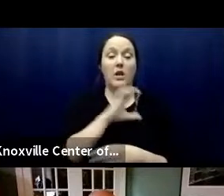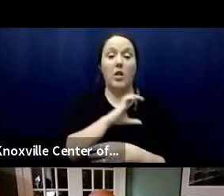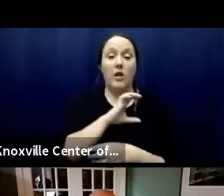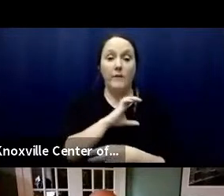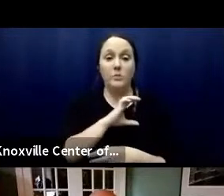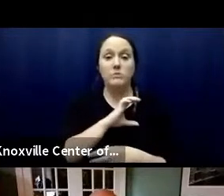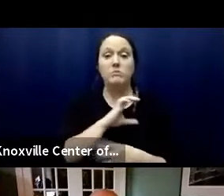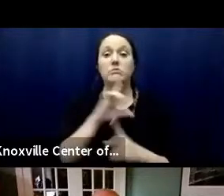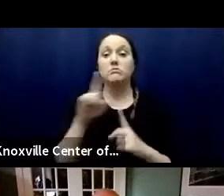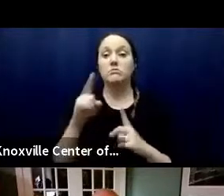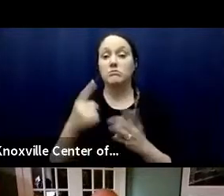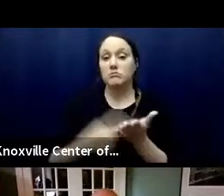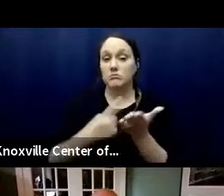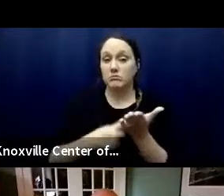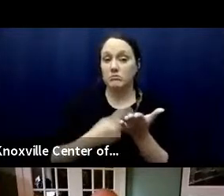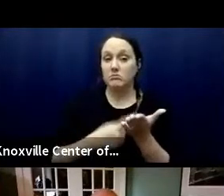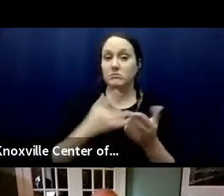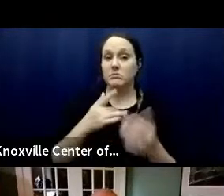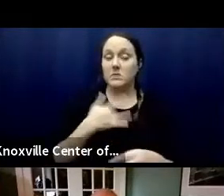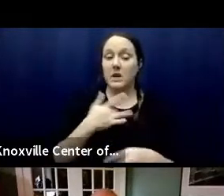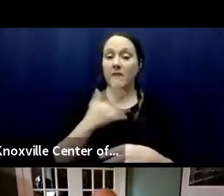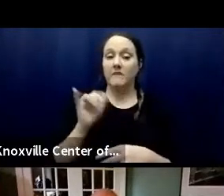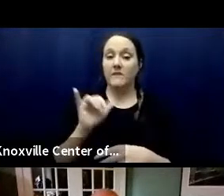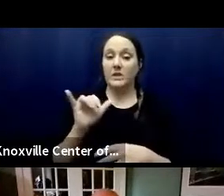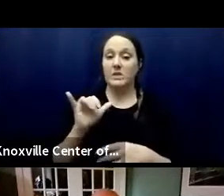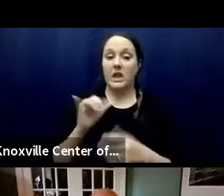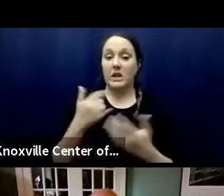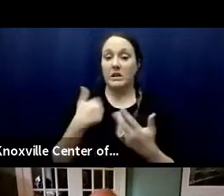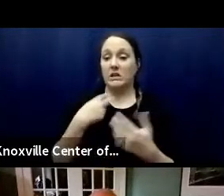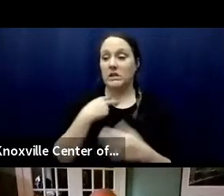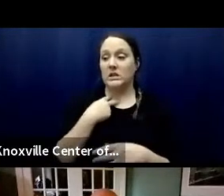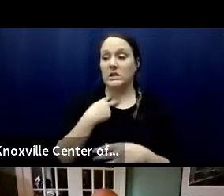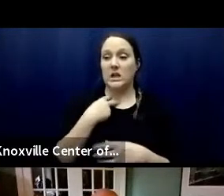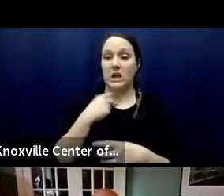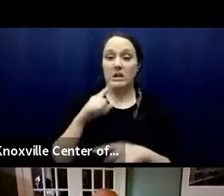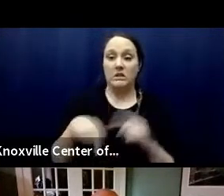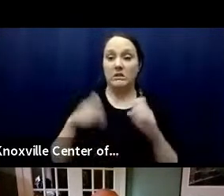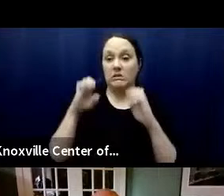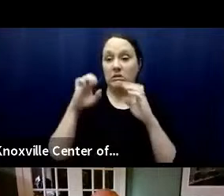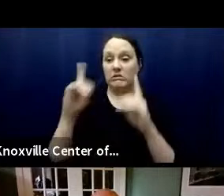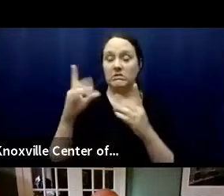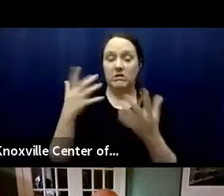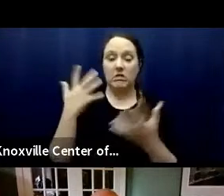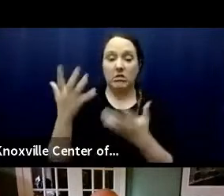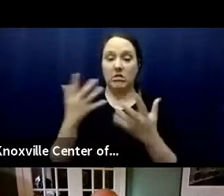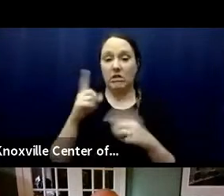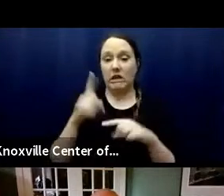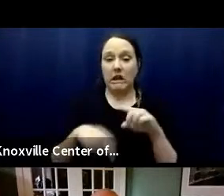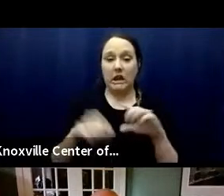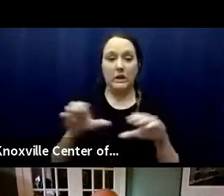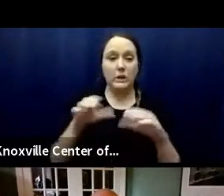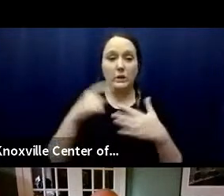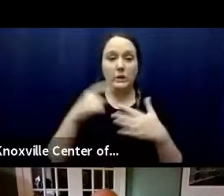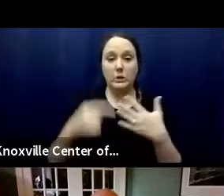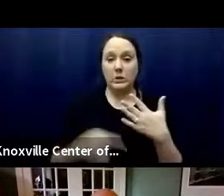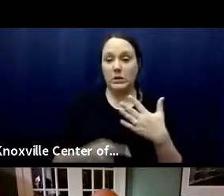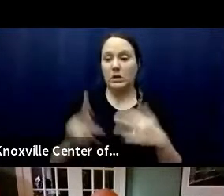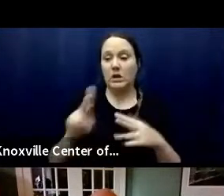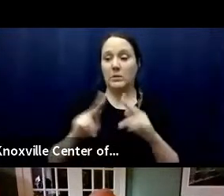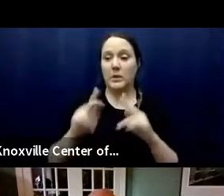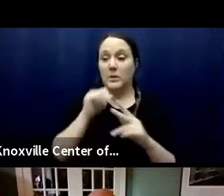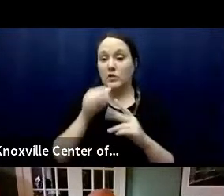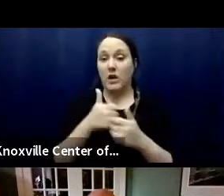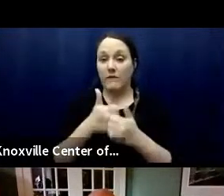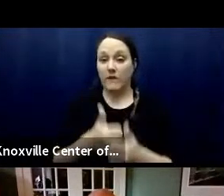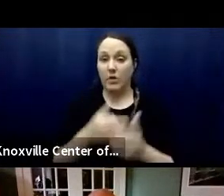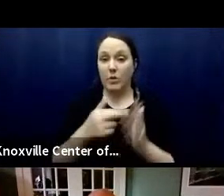at times feels like they have their hands tied, even in terms of educating people who appear to be non-compliant with the